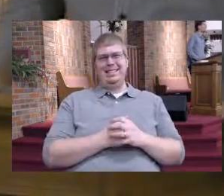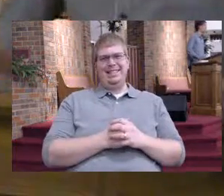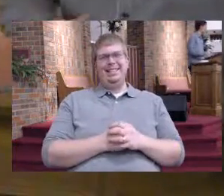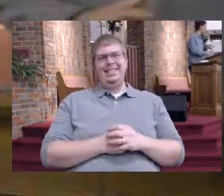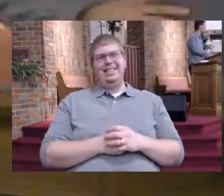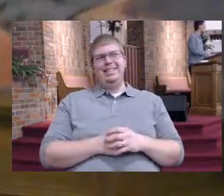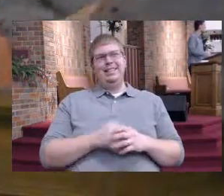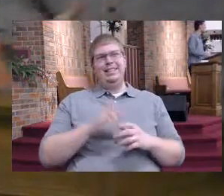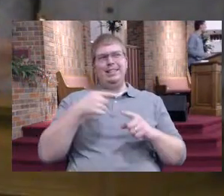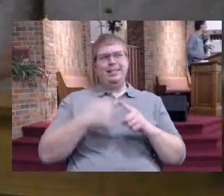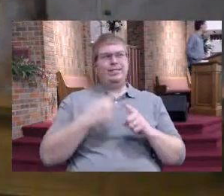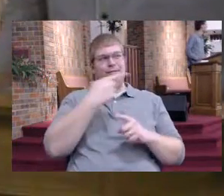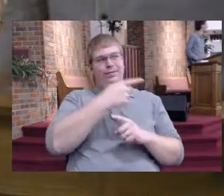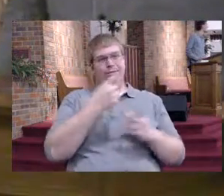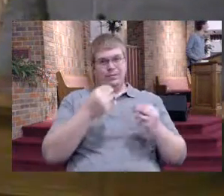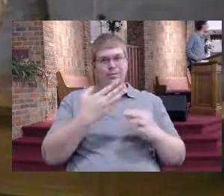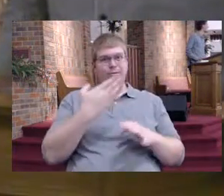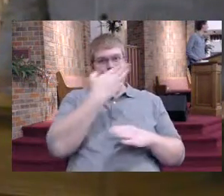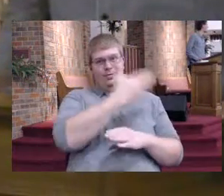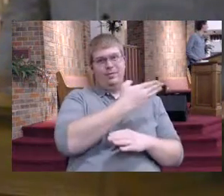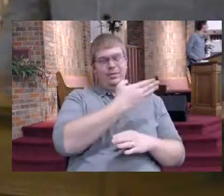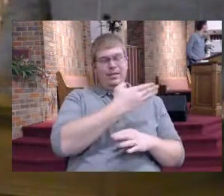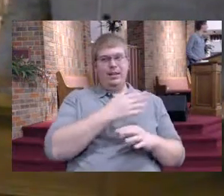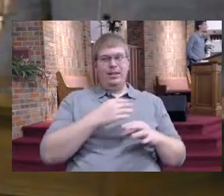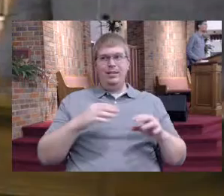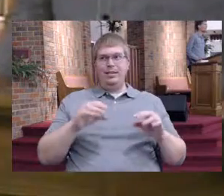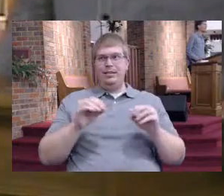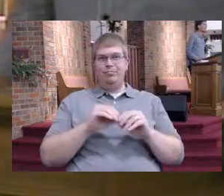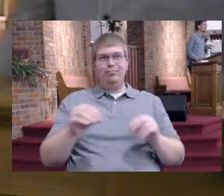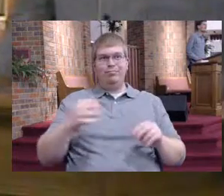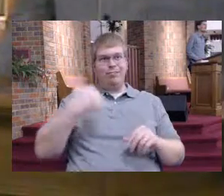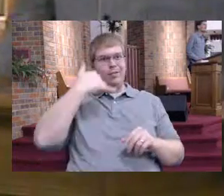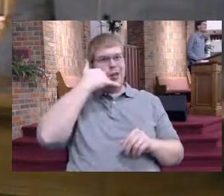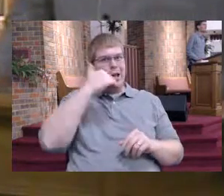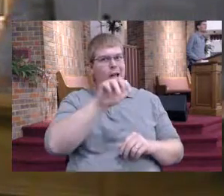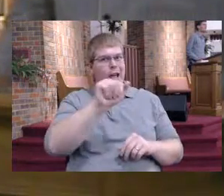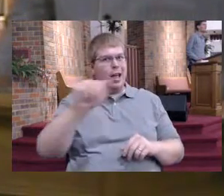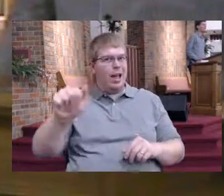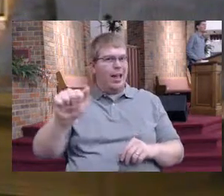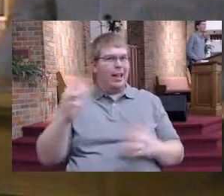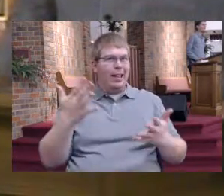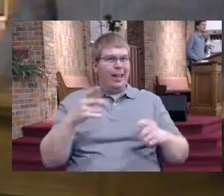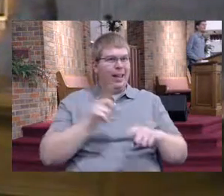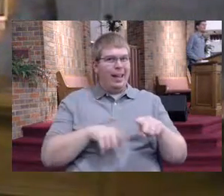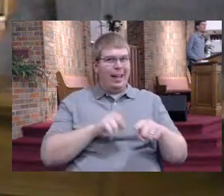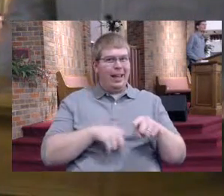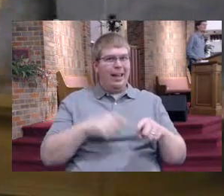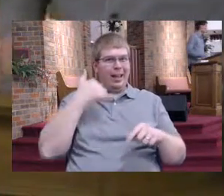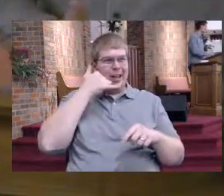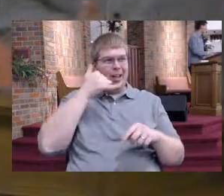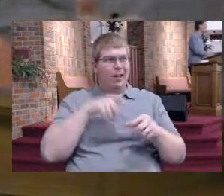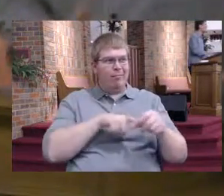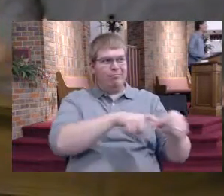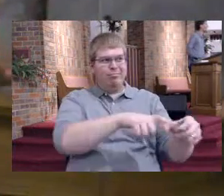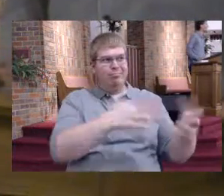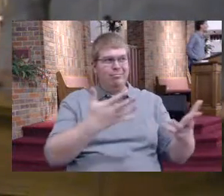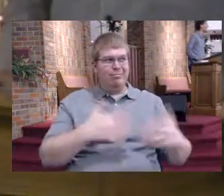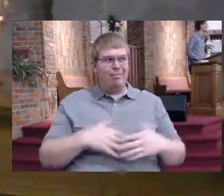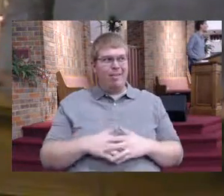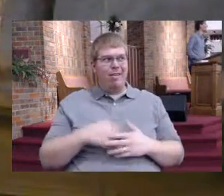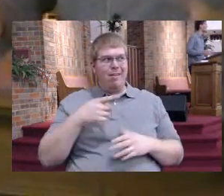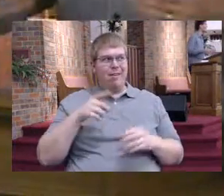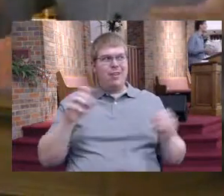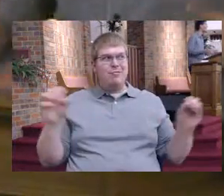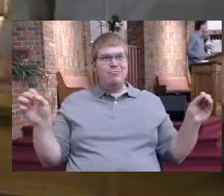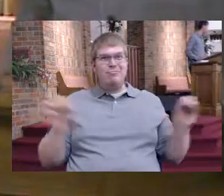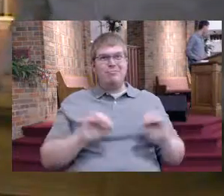But when you do that over there, you don't call AAA, you don't call a tow truck. We're just in the middle of nowhere